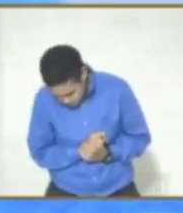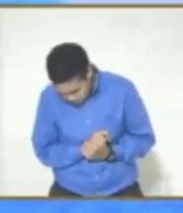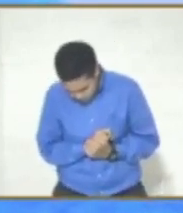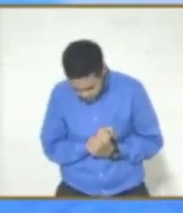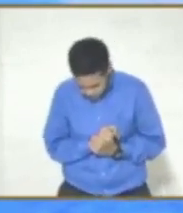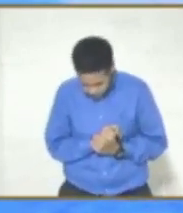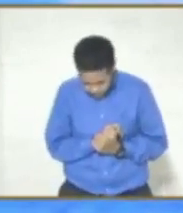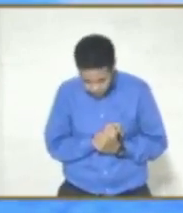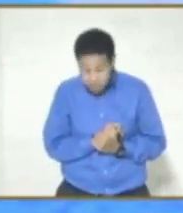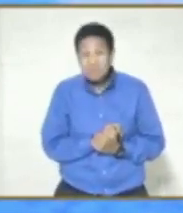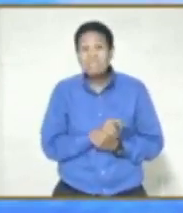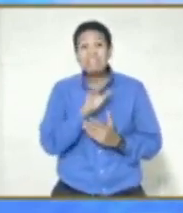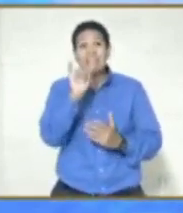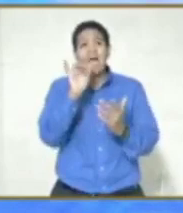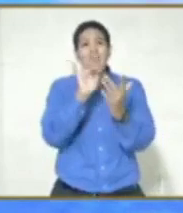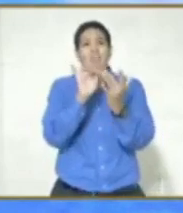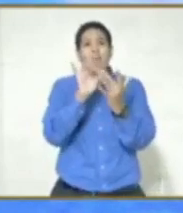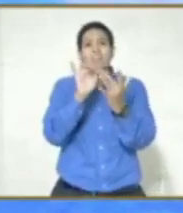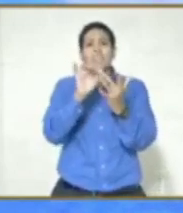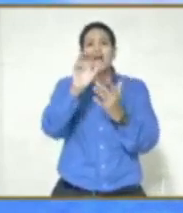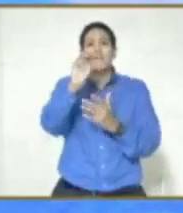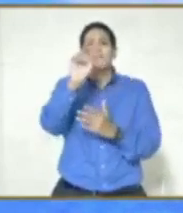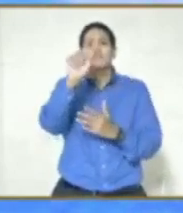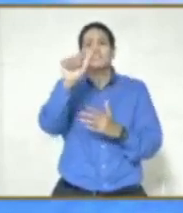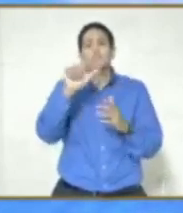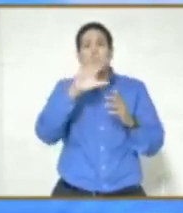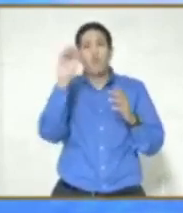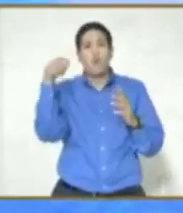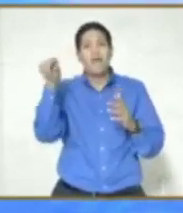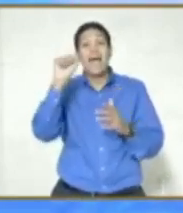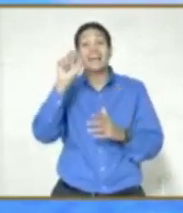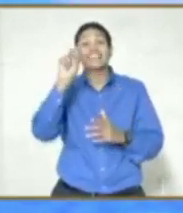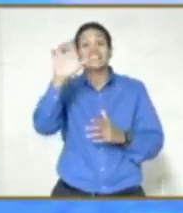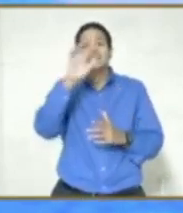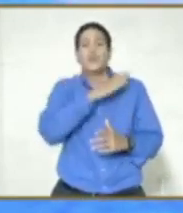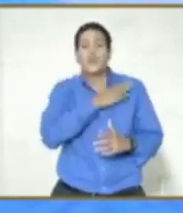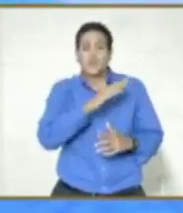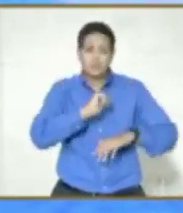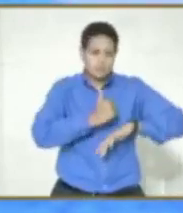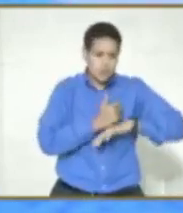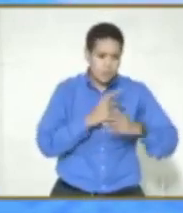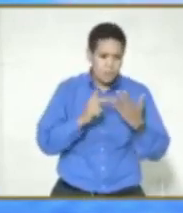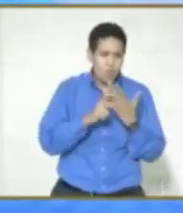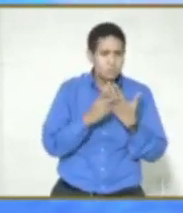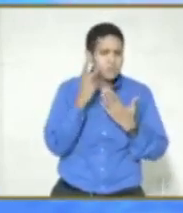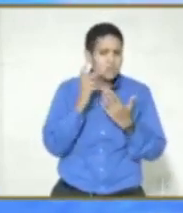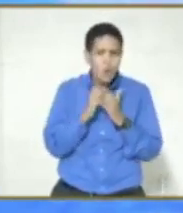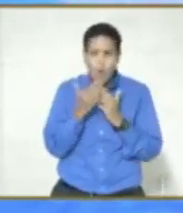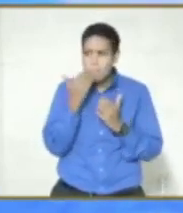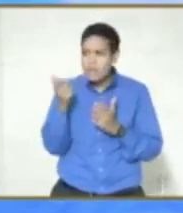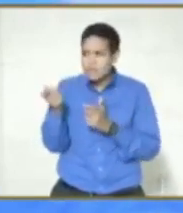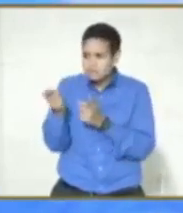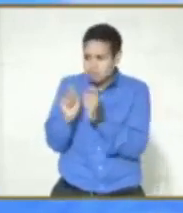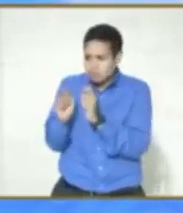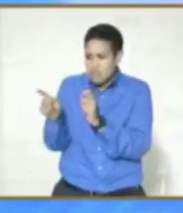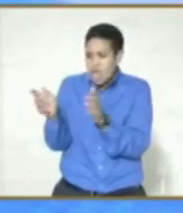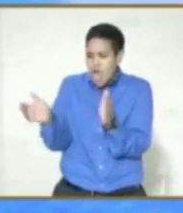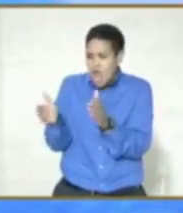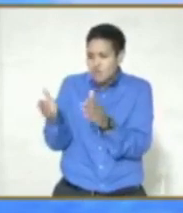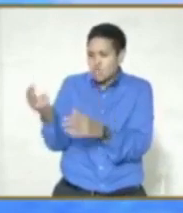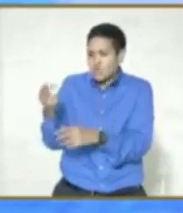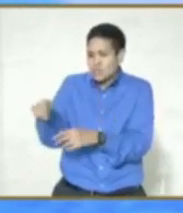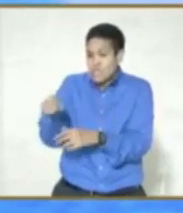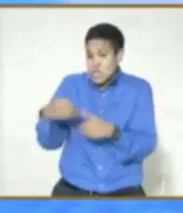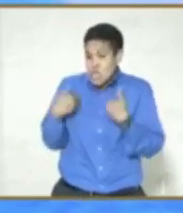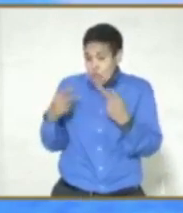the SDC, we would be willing to work a program out to see how best we can encourage and use these